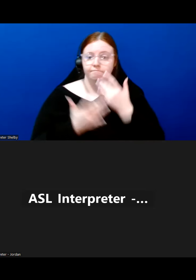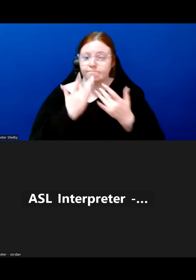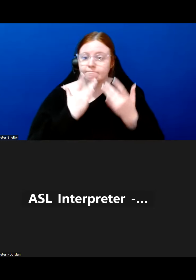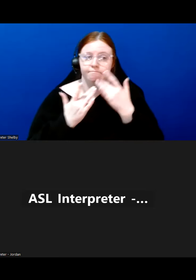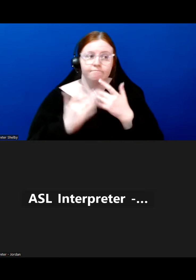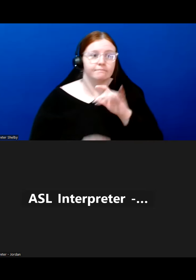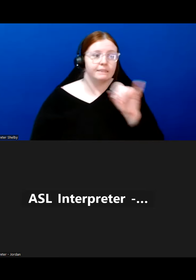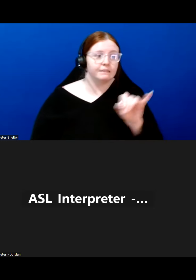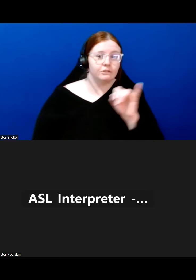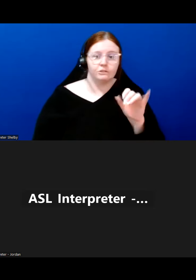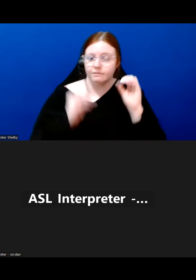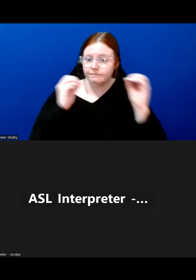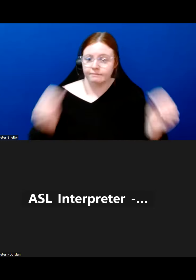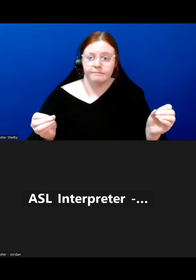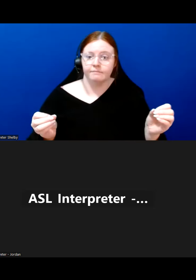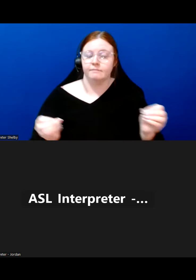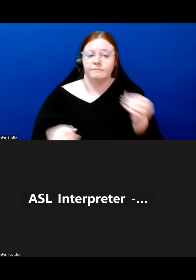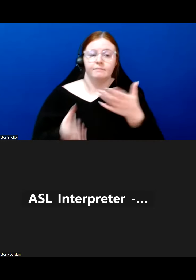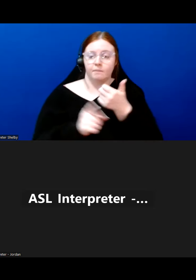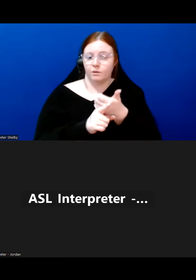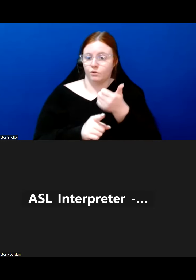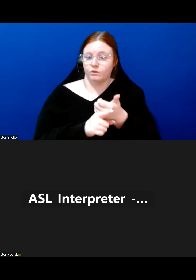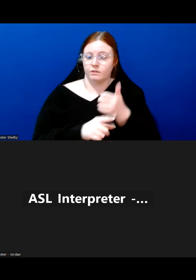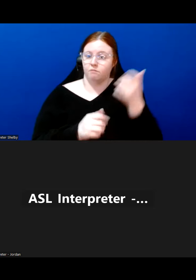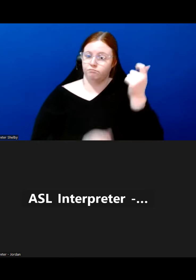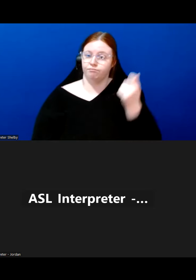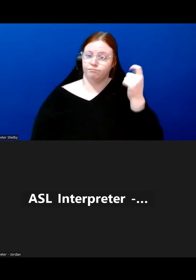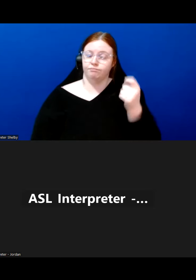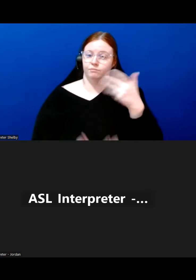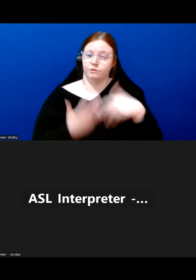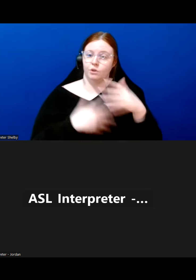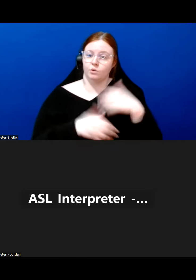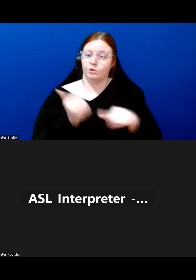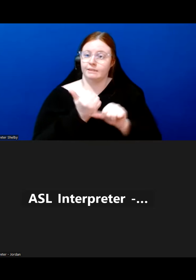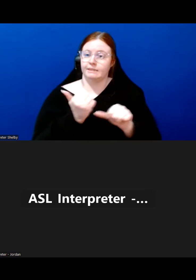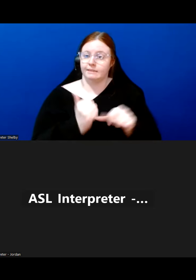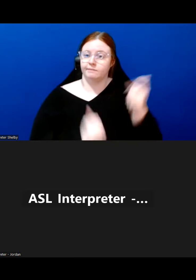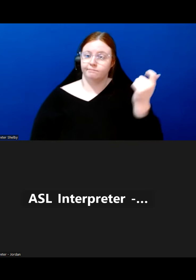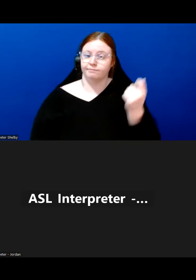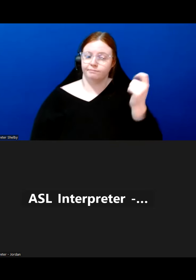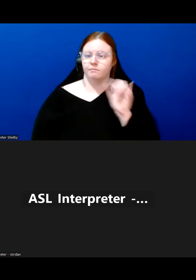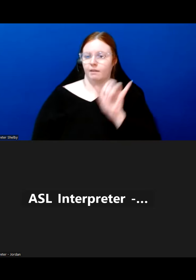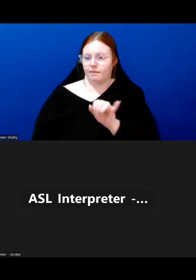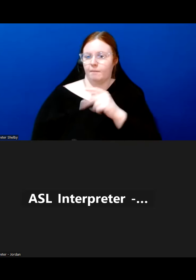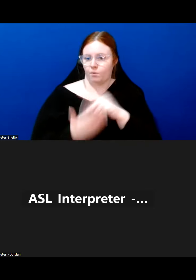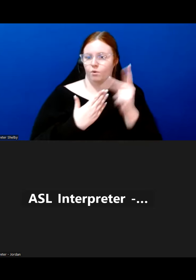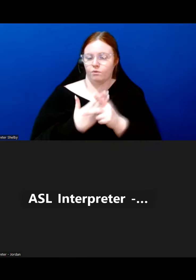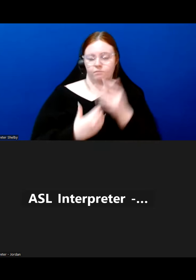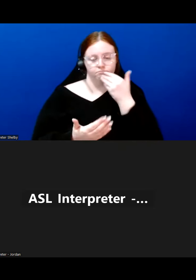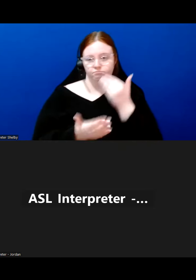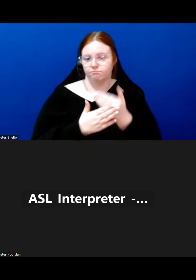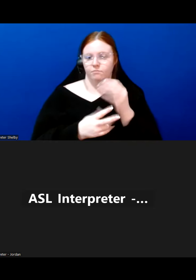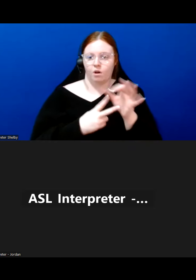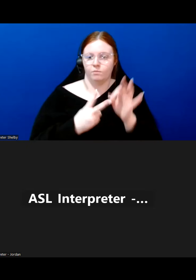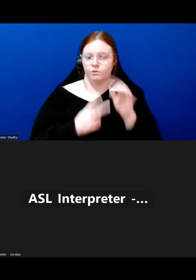insurance either, maybe you're on social assistance, that program is a really great program for